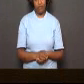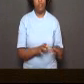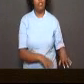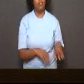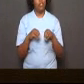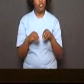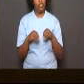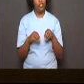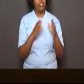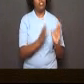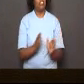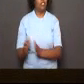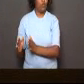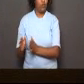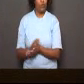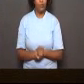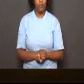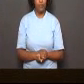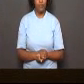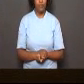Students, let's get ready.